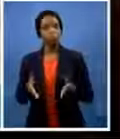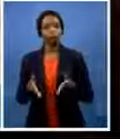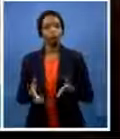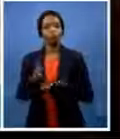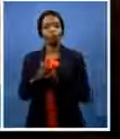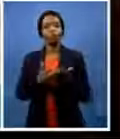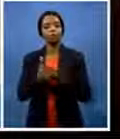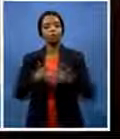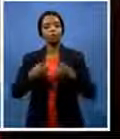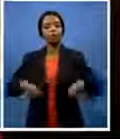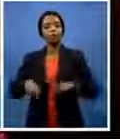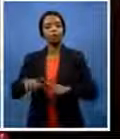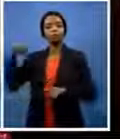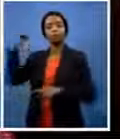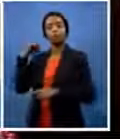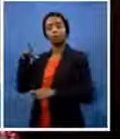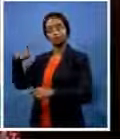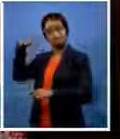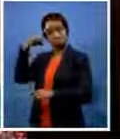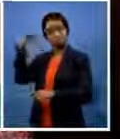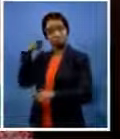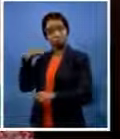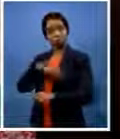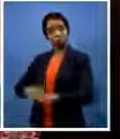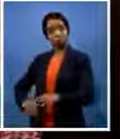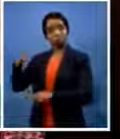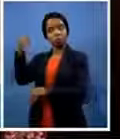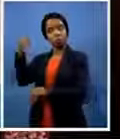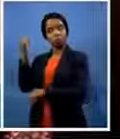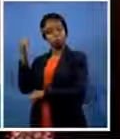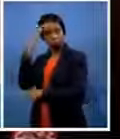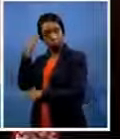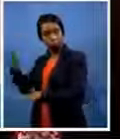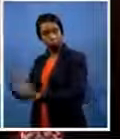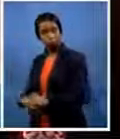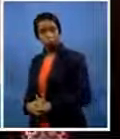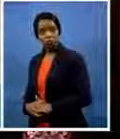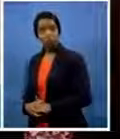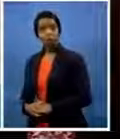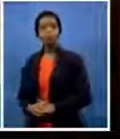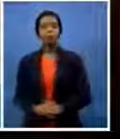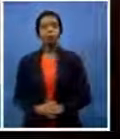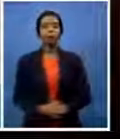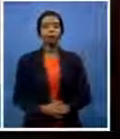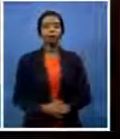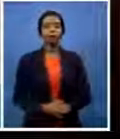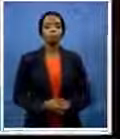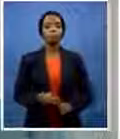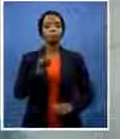President? Yes, I thought the delivery by the President yesterday